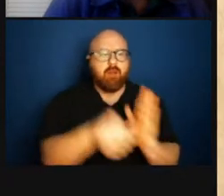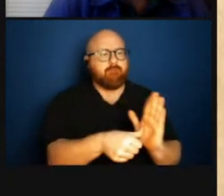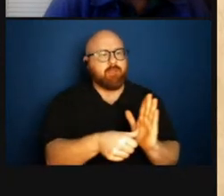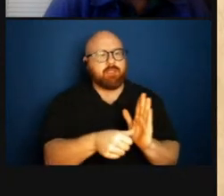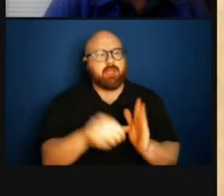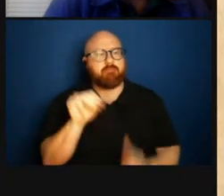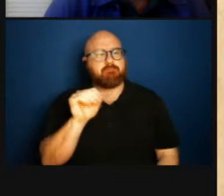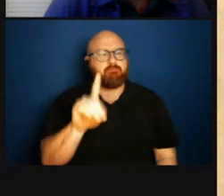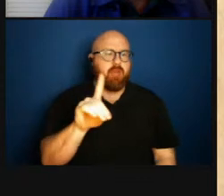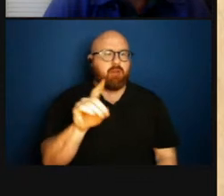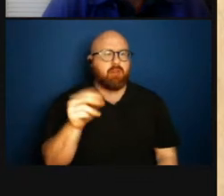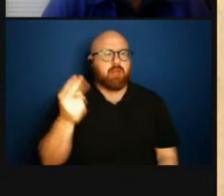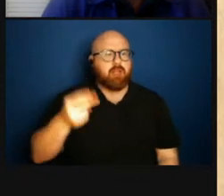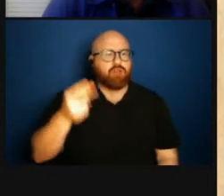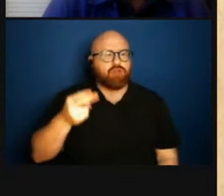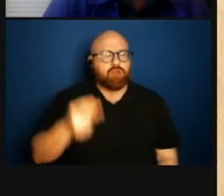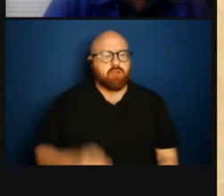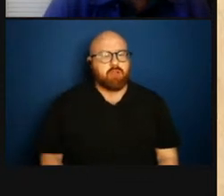history.